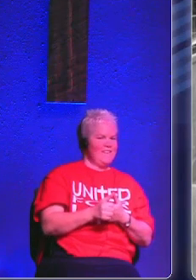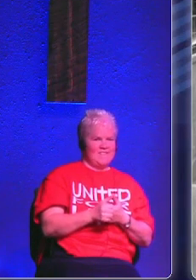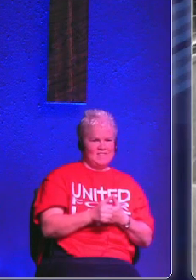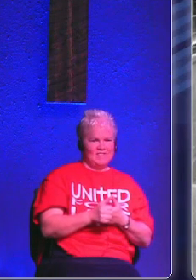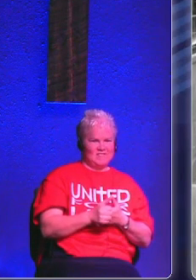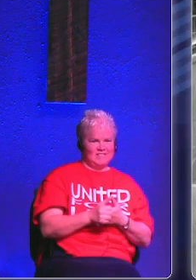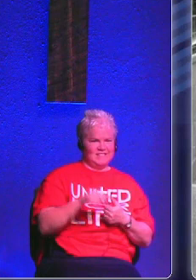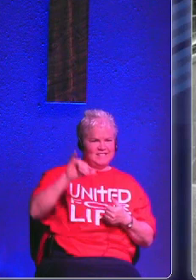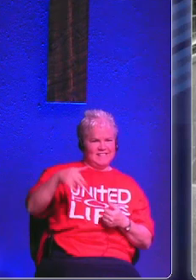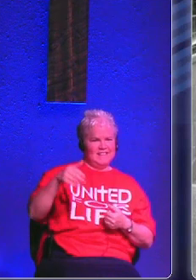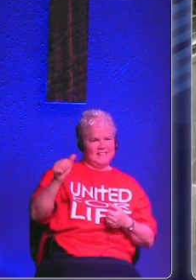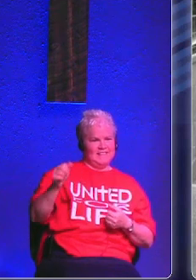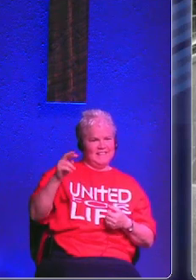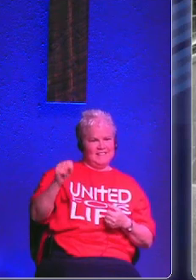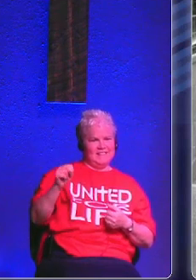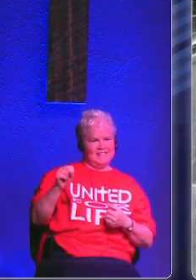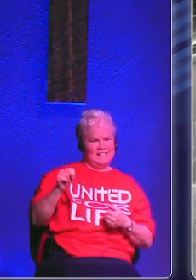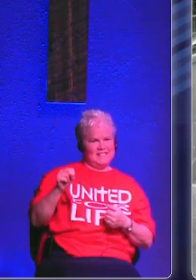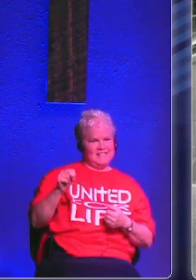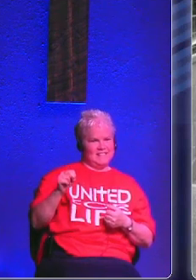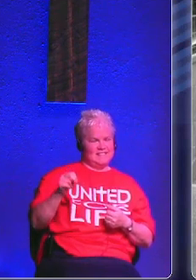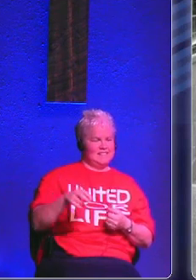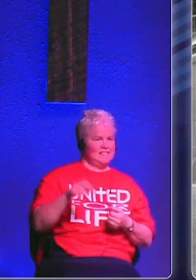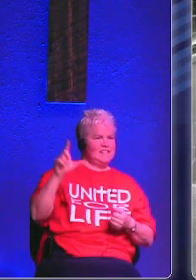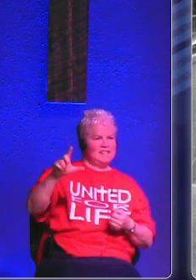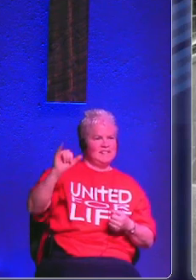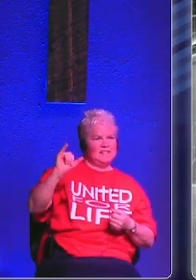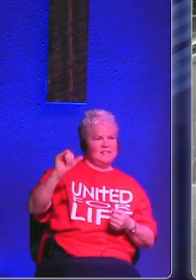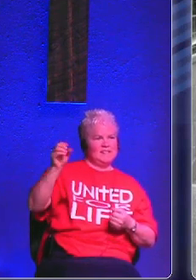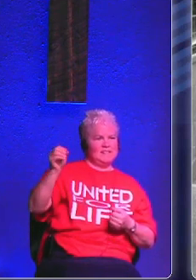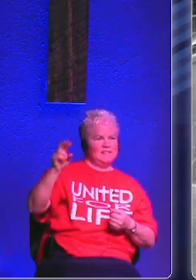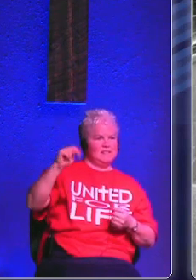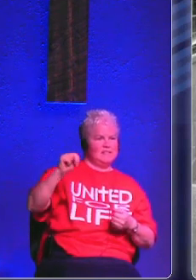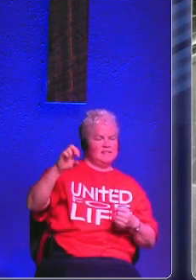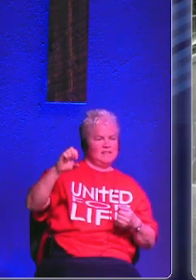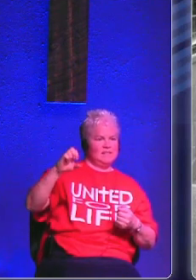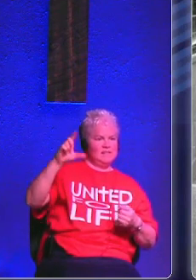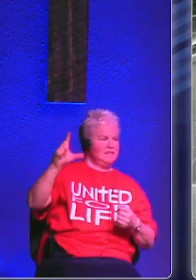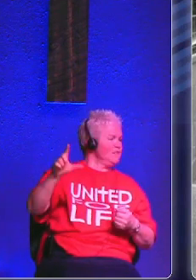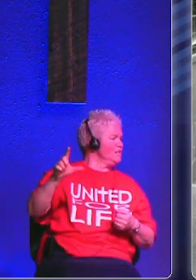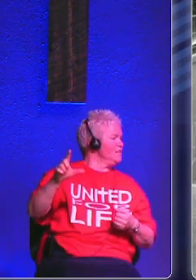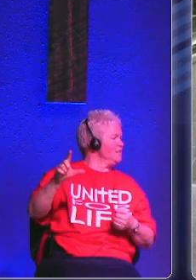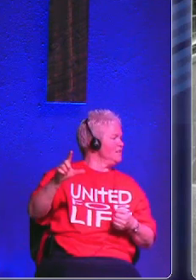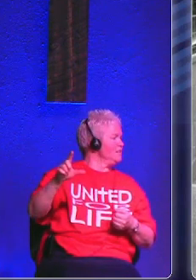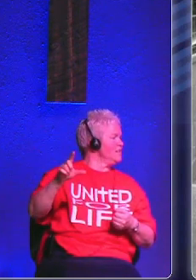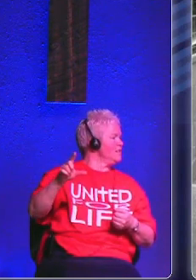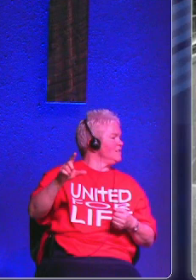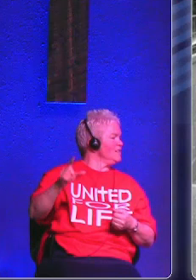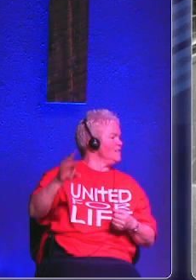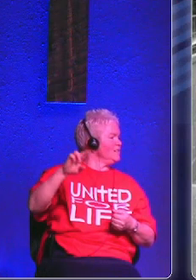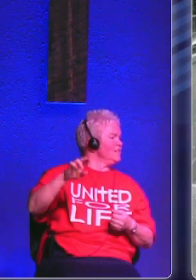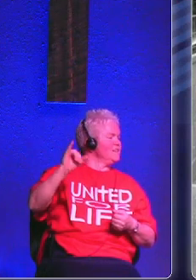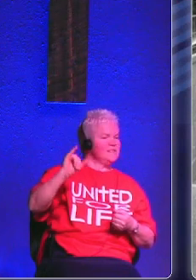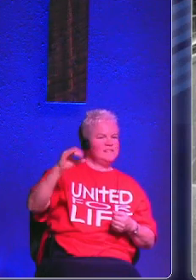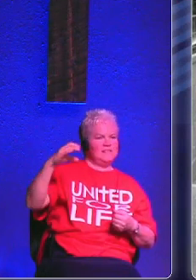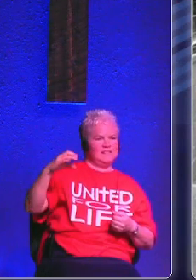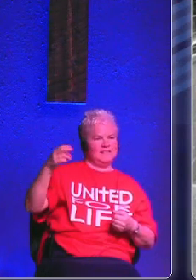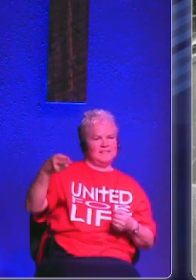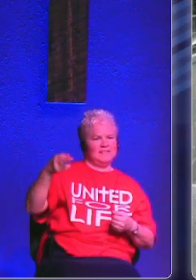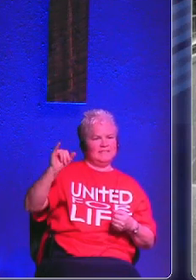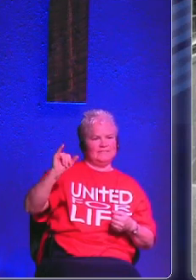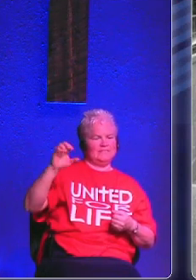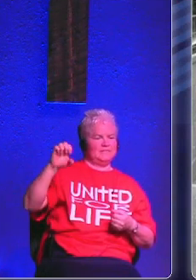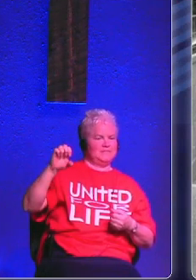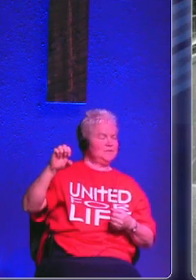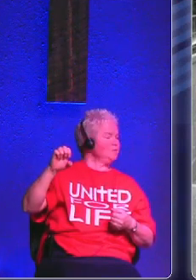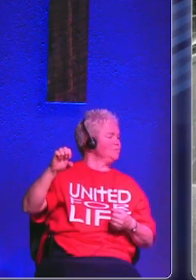Jen, you remember, right? You remember the Lionel Richie song, Easy Like Sunday Morning,